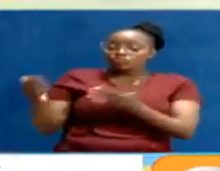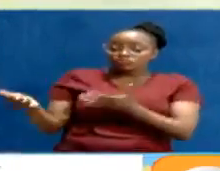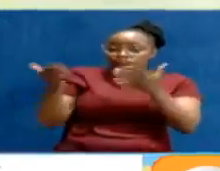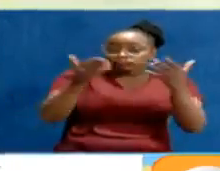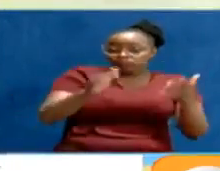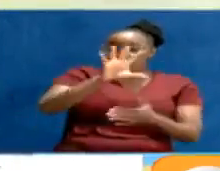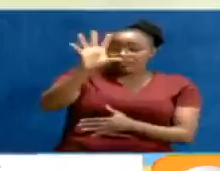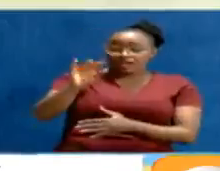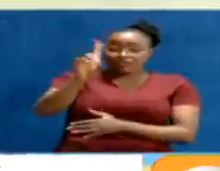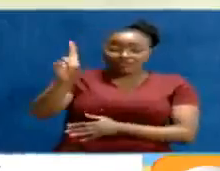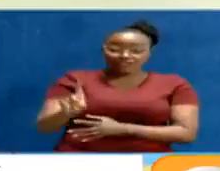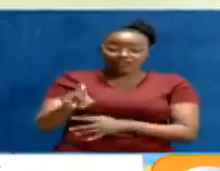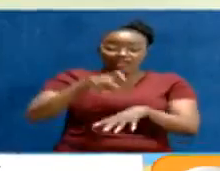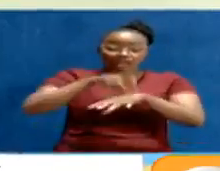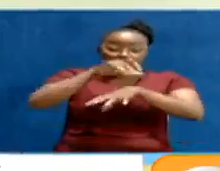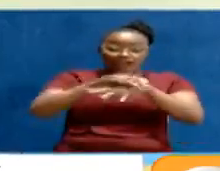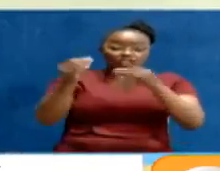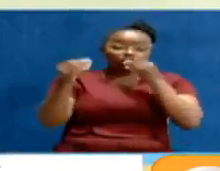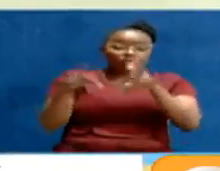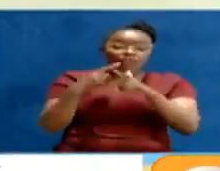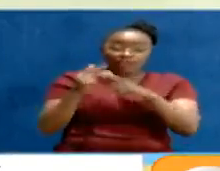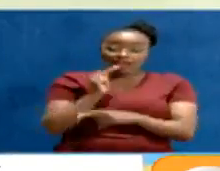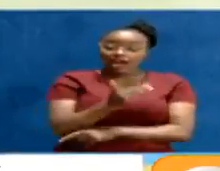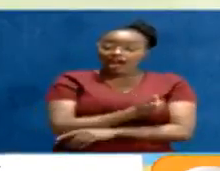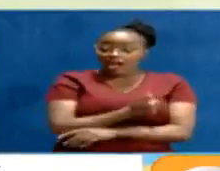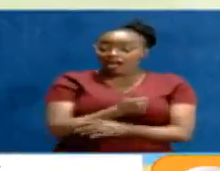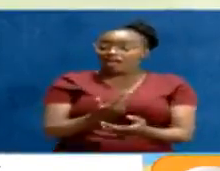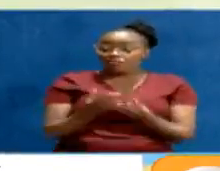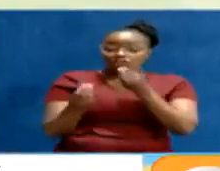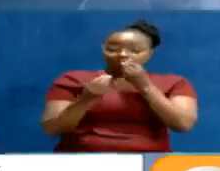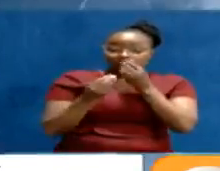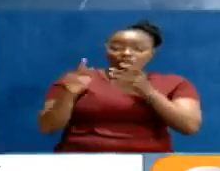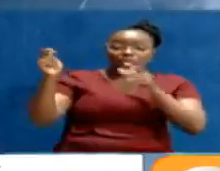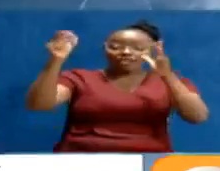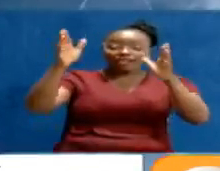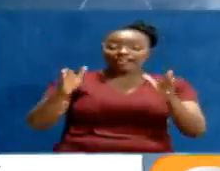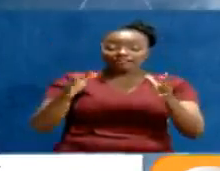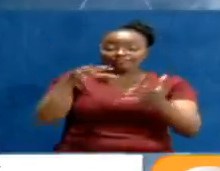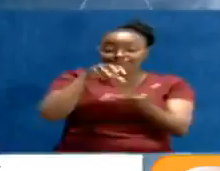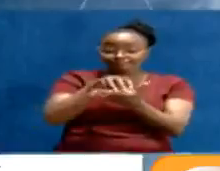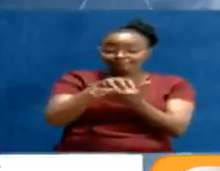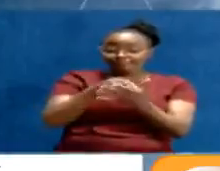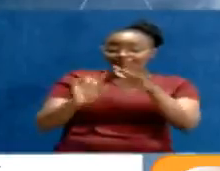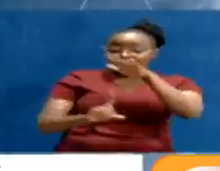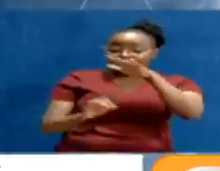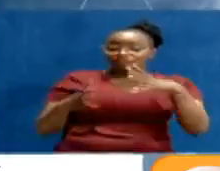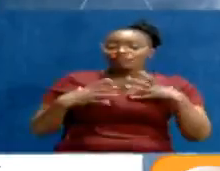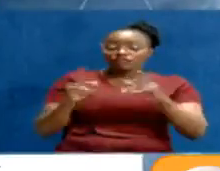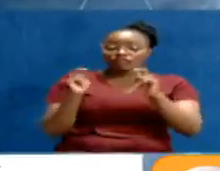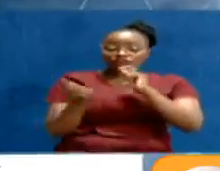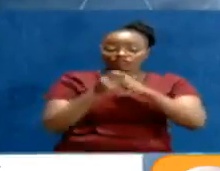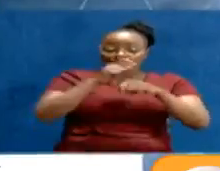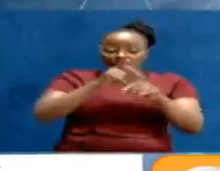come to Africa. So once we get the information, we will let Kenyans know. Given the situation, the Ministry of Health has